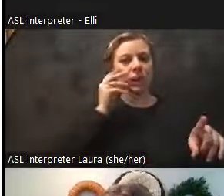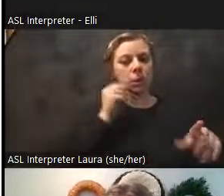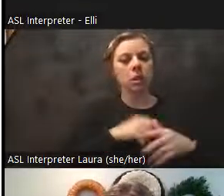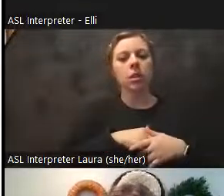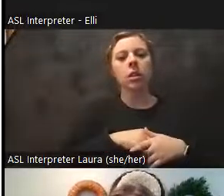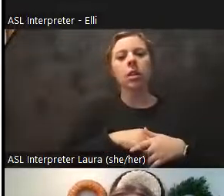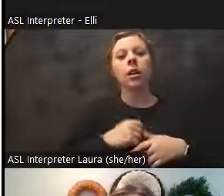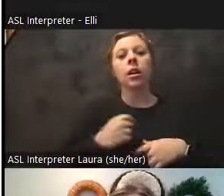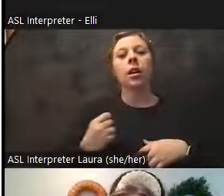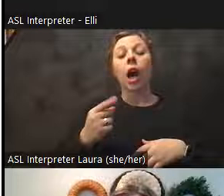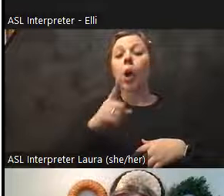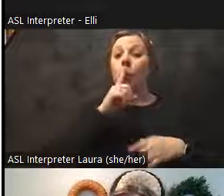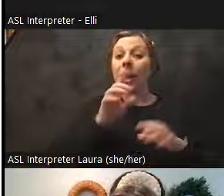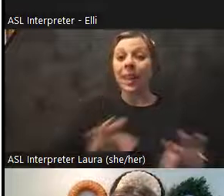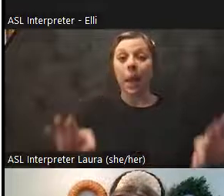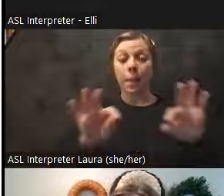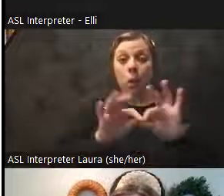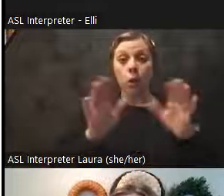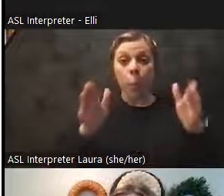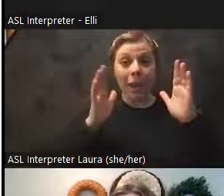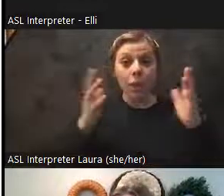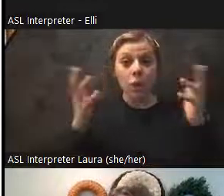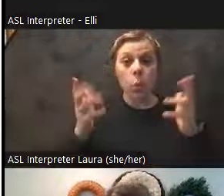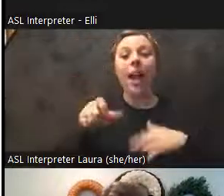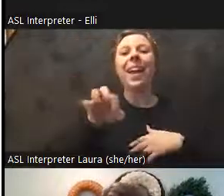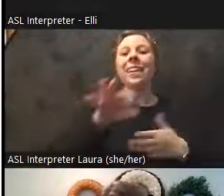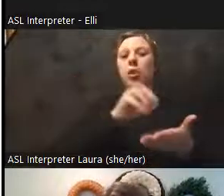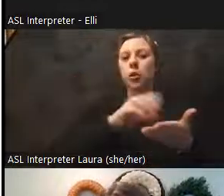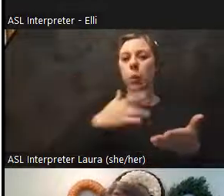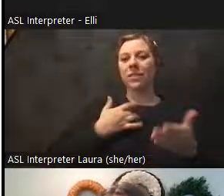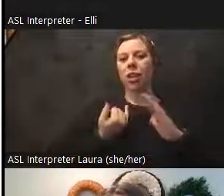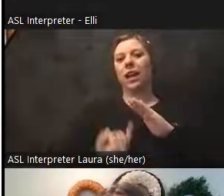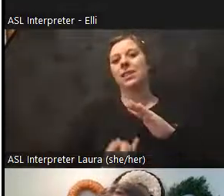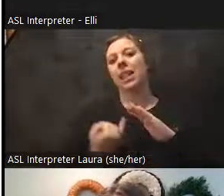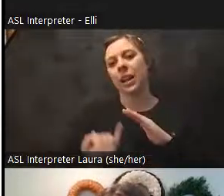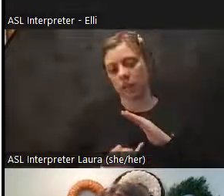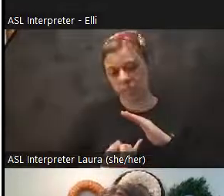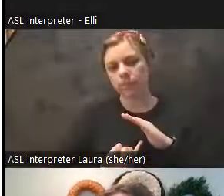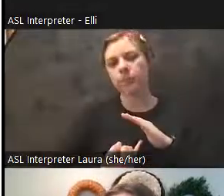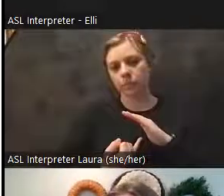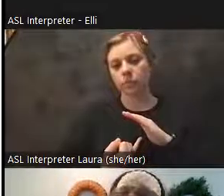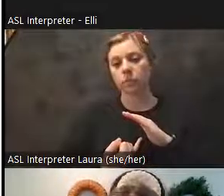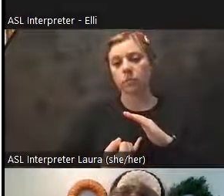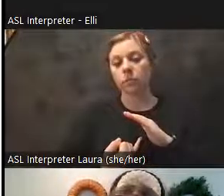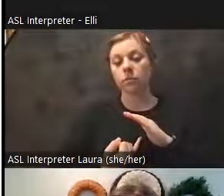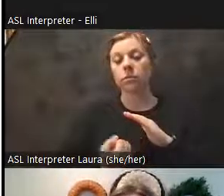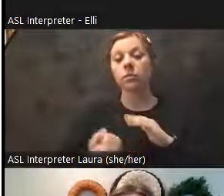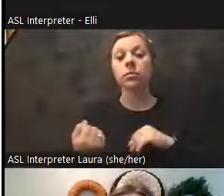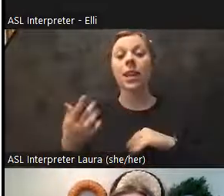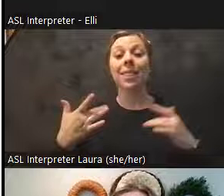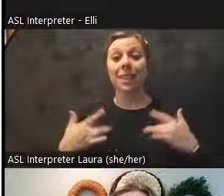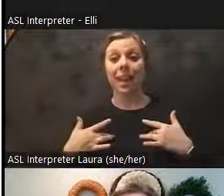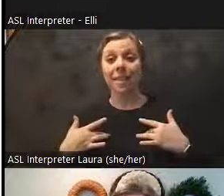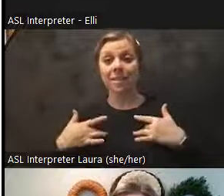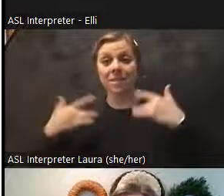feeling isolated. So I found that survivors not only feel isolation from the event itself, but